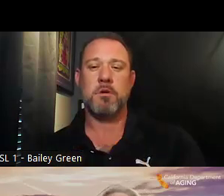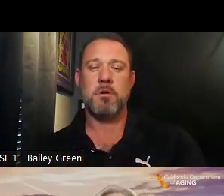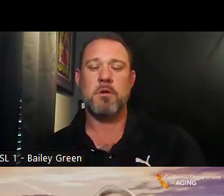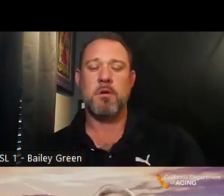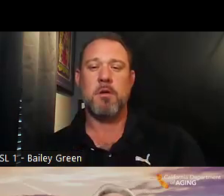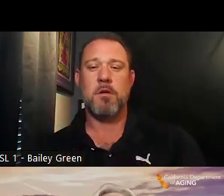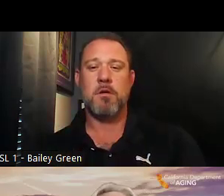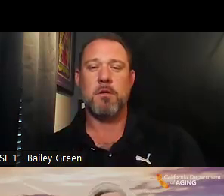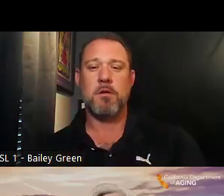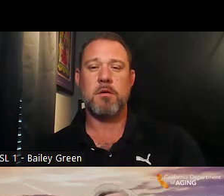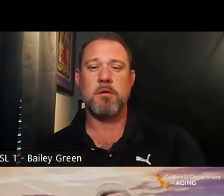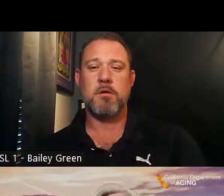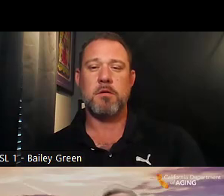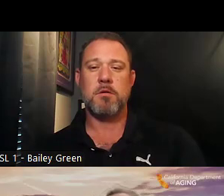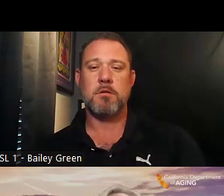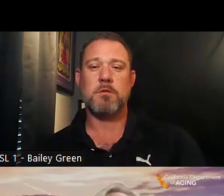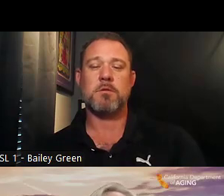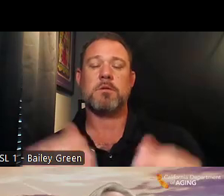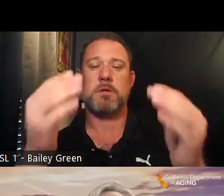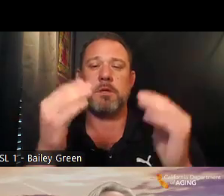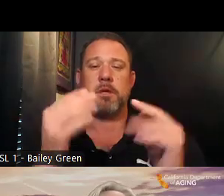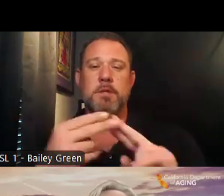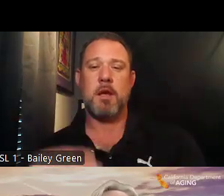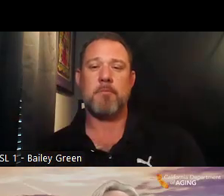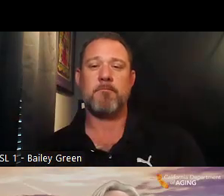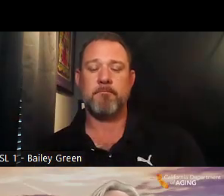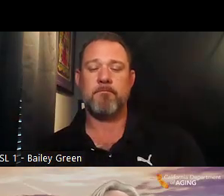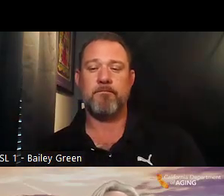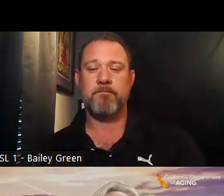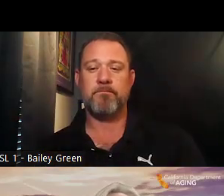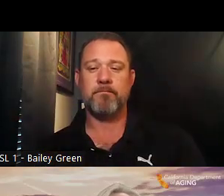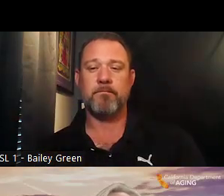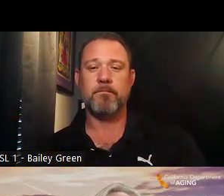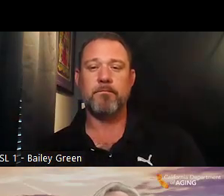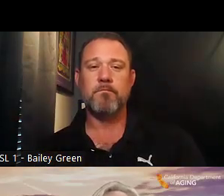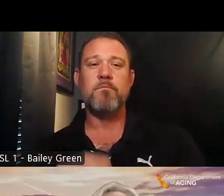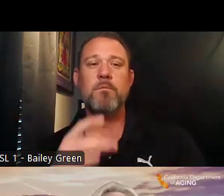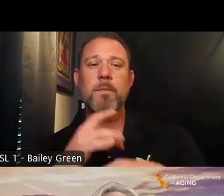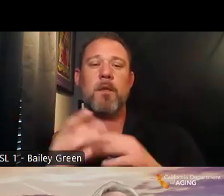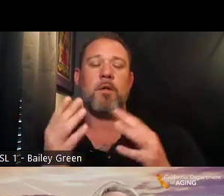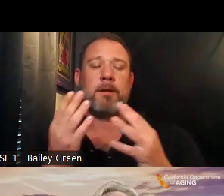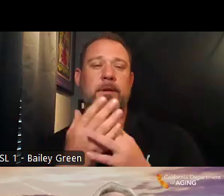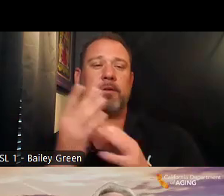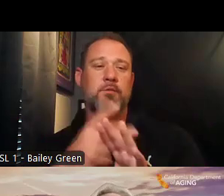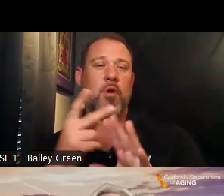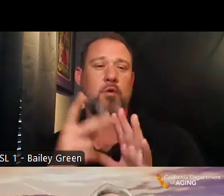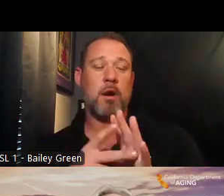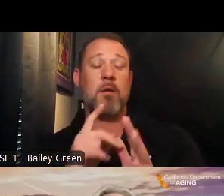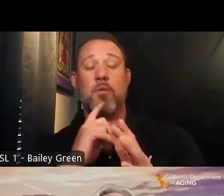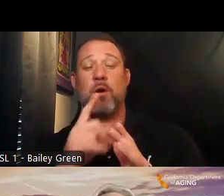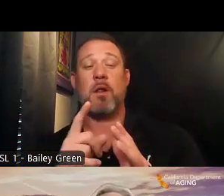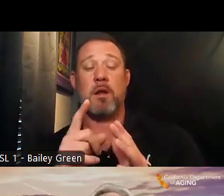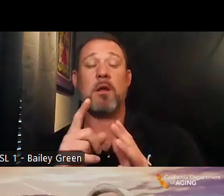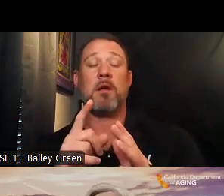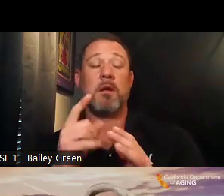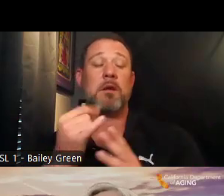adults. So we'll go to the next slide. So a little bit on early intervention programs. These are really programs that are